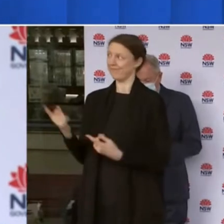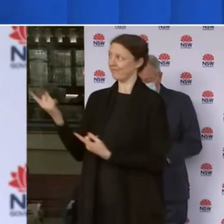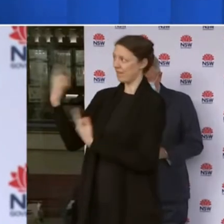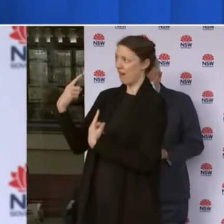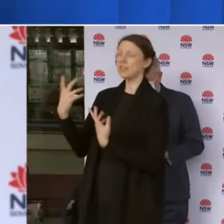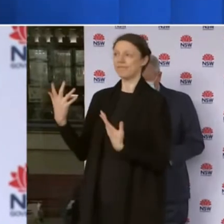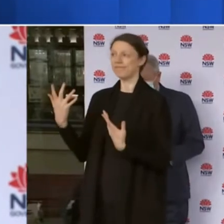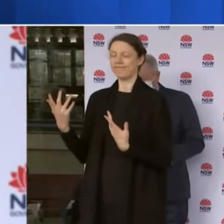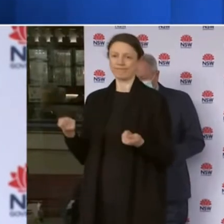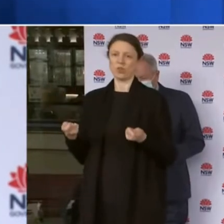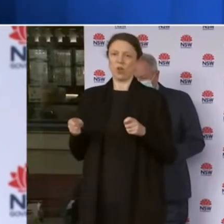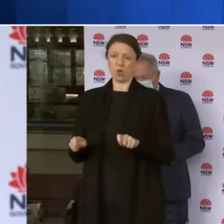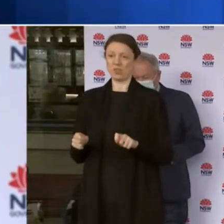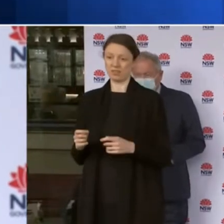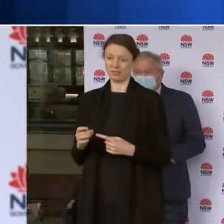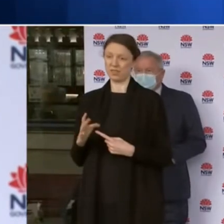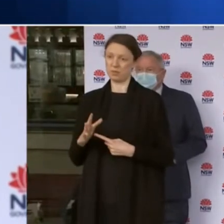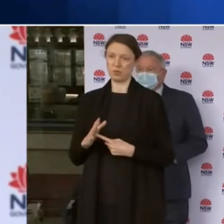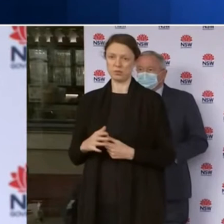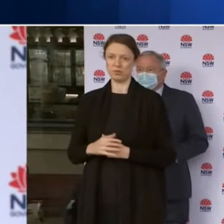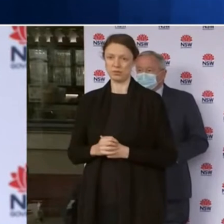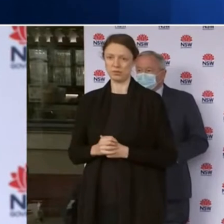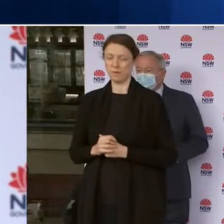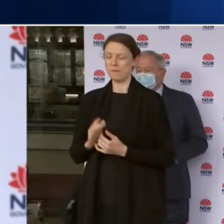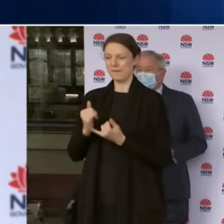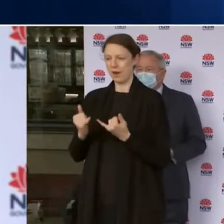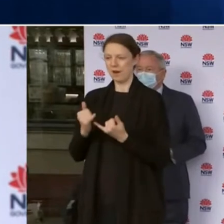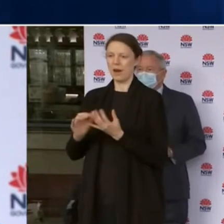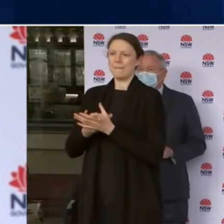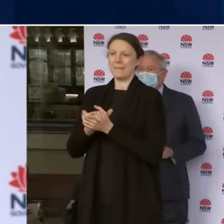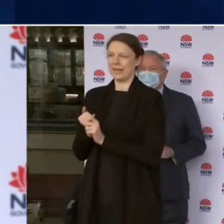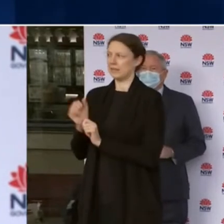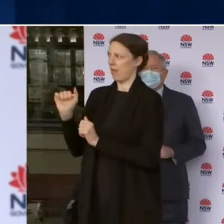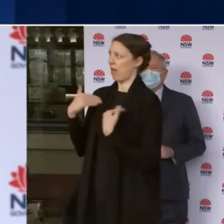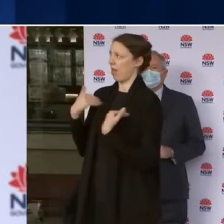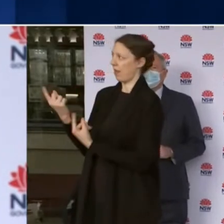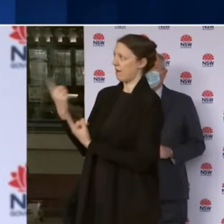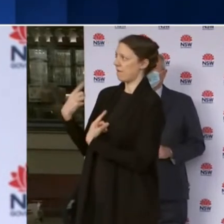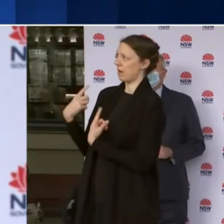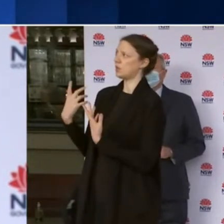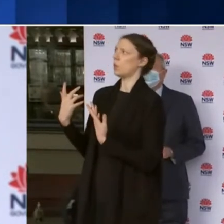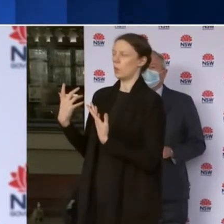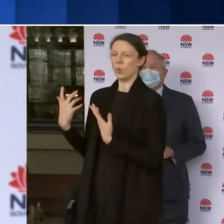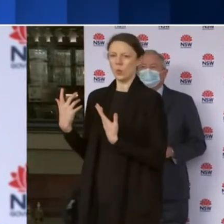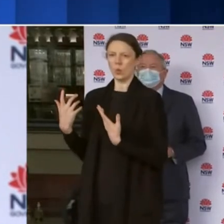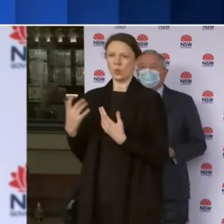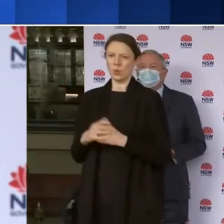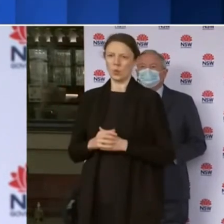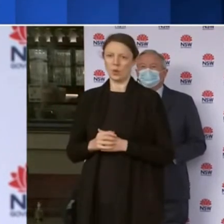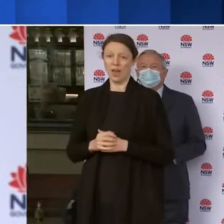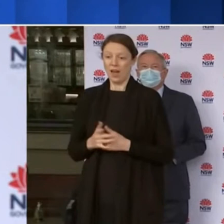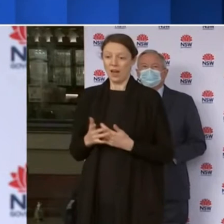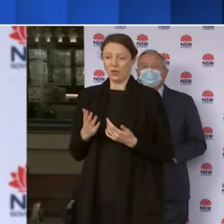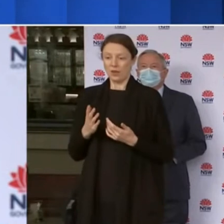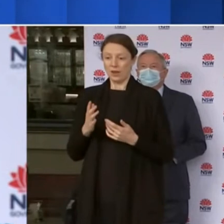that that's what we had to do. But I'm very pleased, very pleased with the health advice and how it stood in New South Wales. And again,